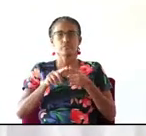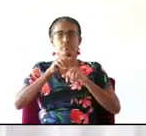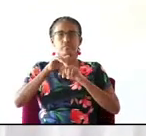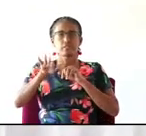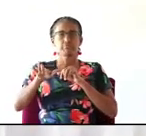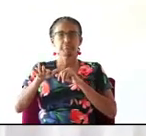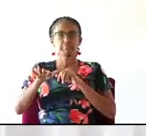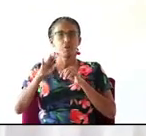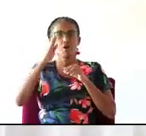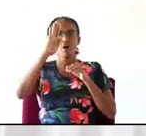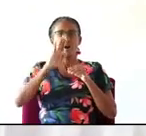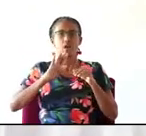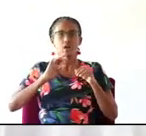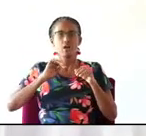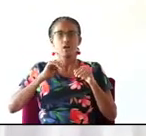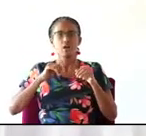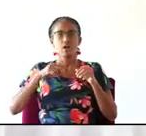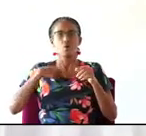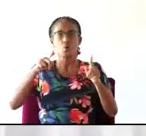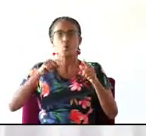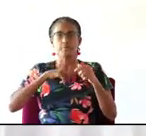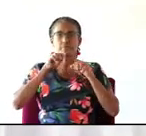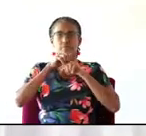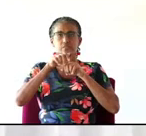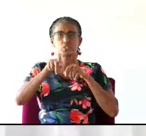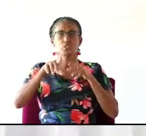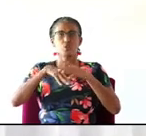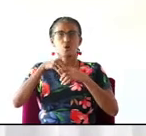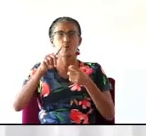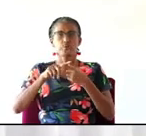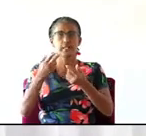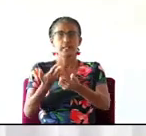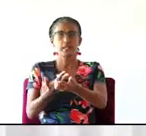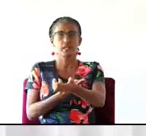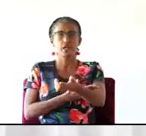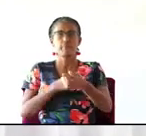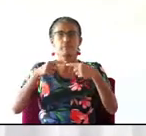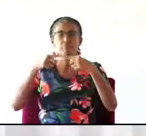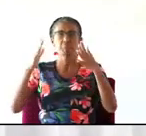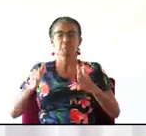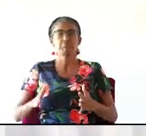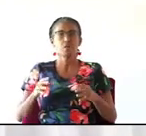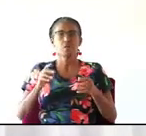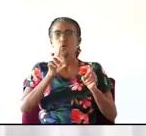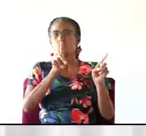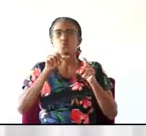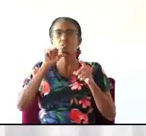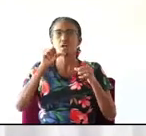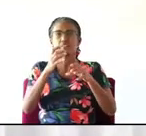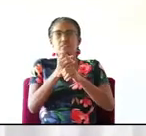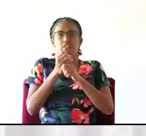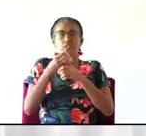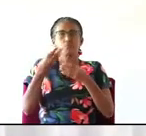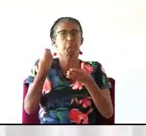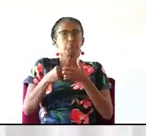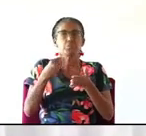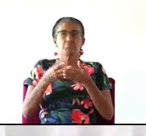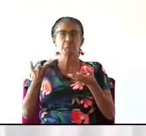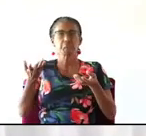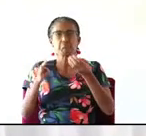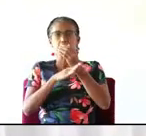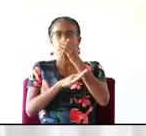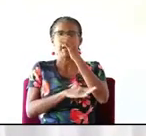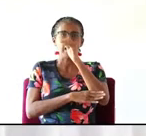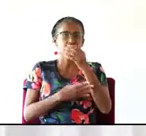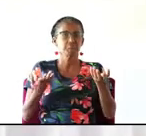field. Go, I am sending you out like lambs among wolves. Do not take a purse or bag or sandals, and do not greet anyone